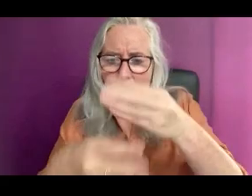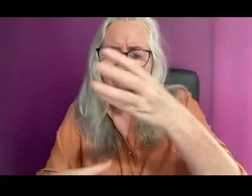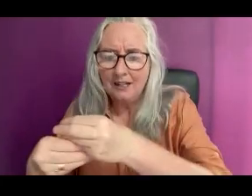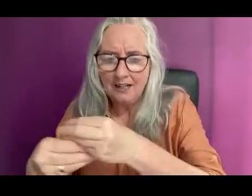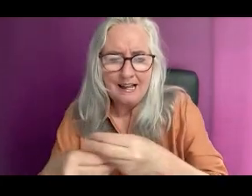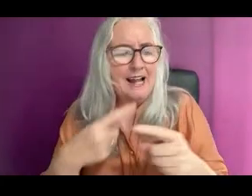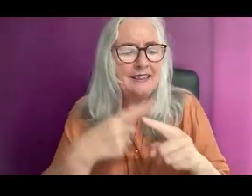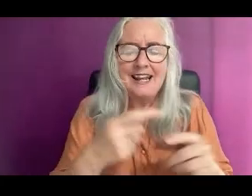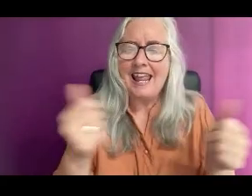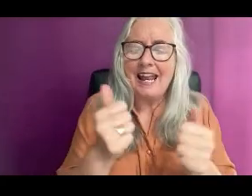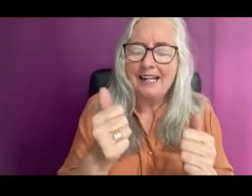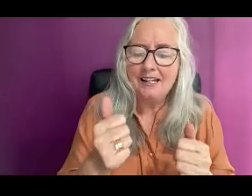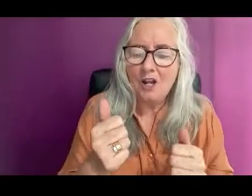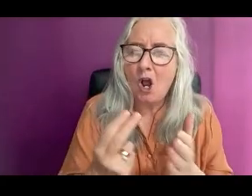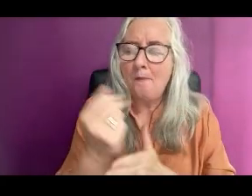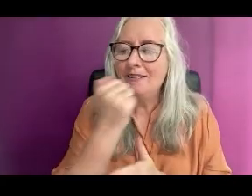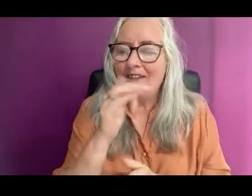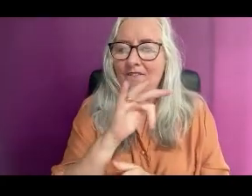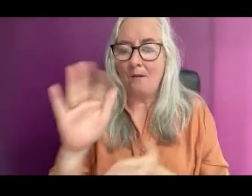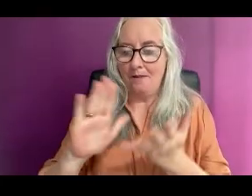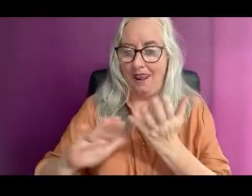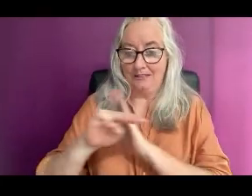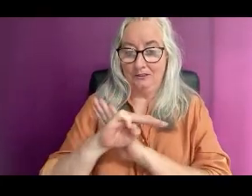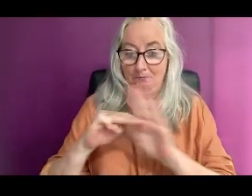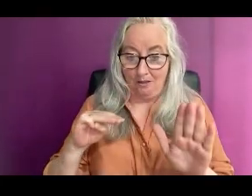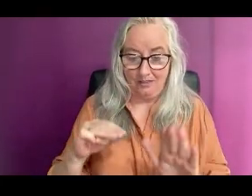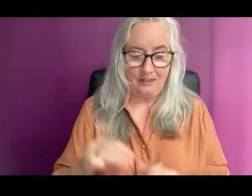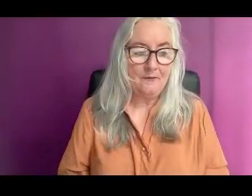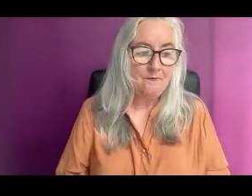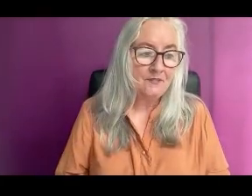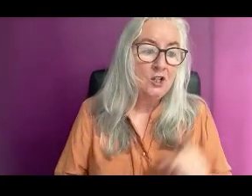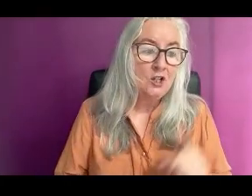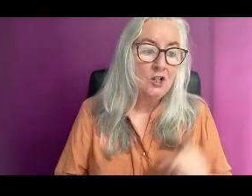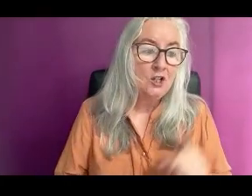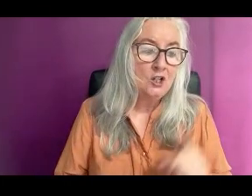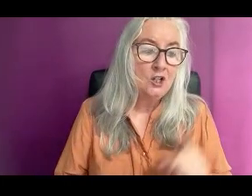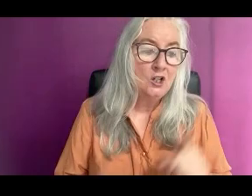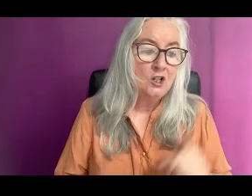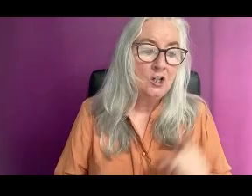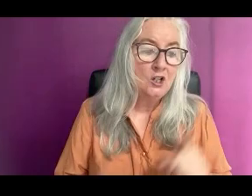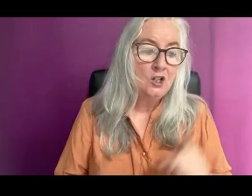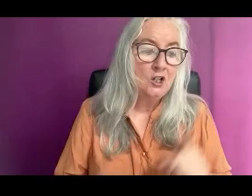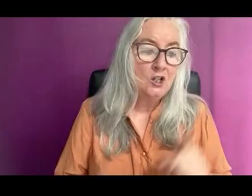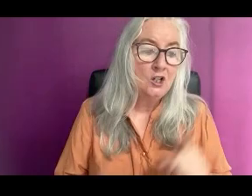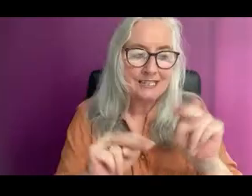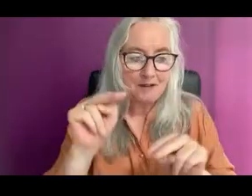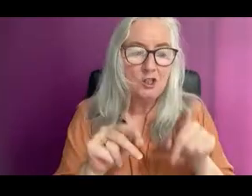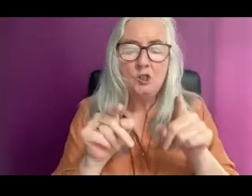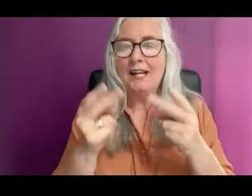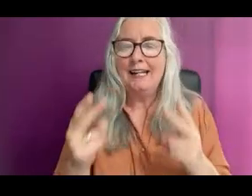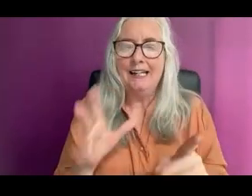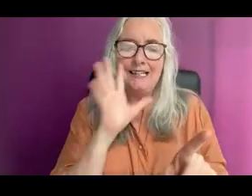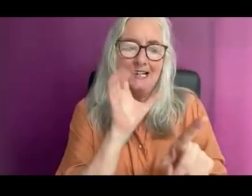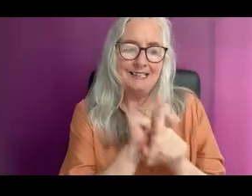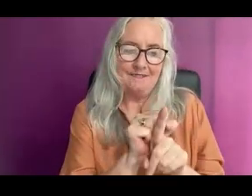that have come through since last month. So a workplace needs assessment is used to identify kind